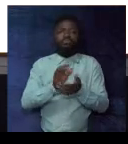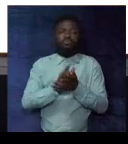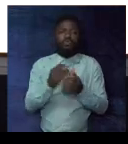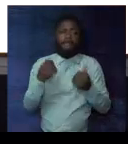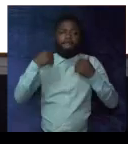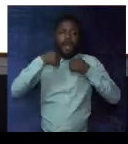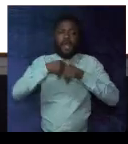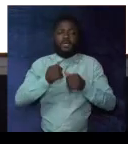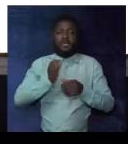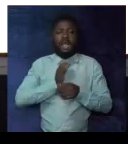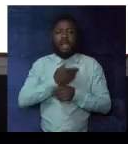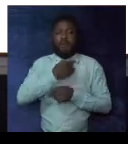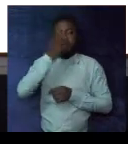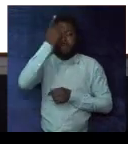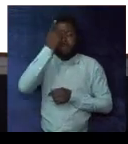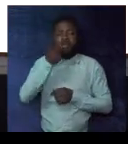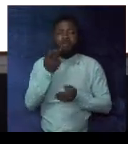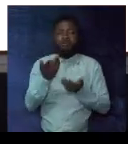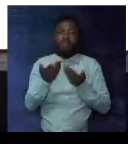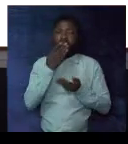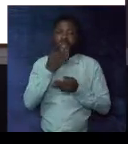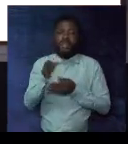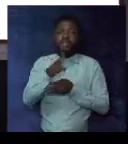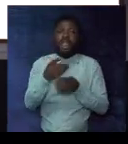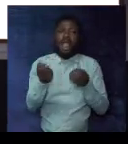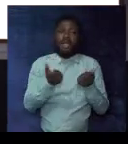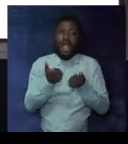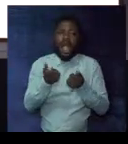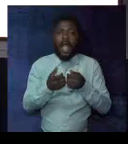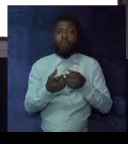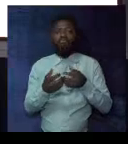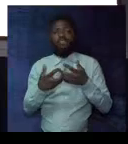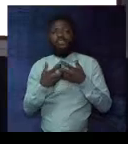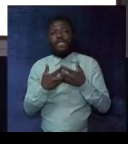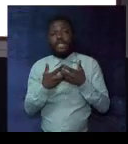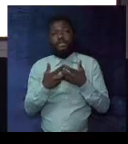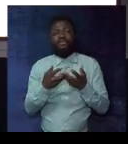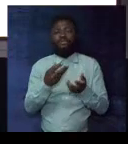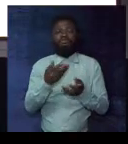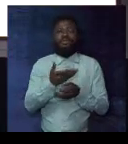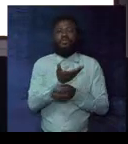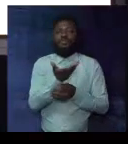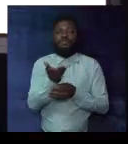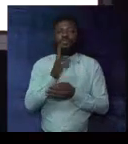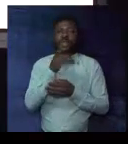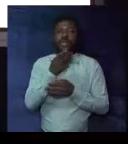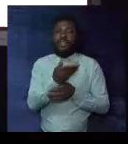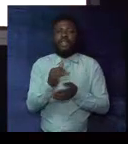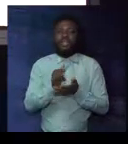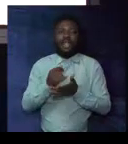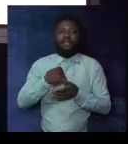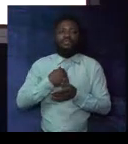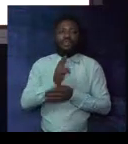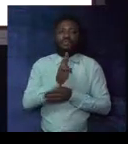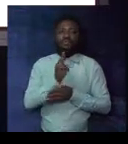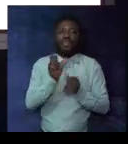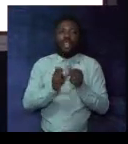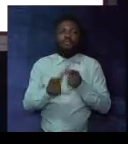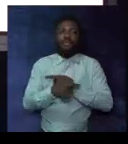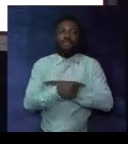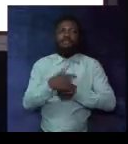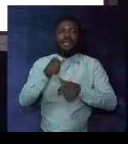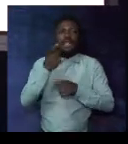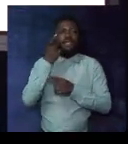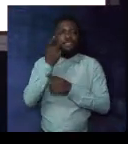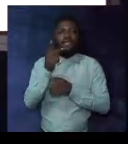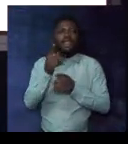To the adult or our parents, it could be their car, their generator. Those are the things we use in our daily life.